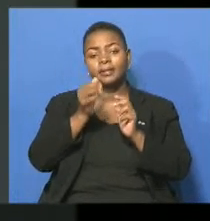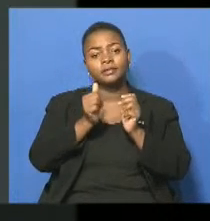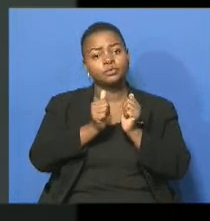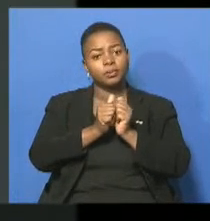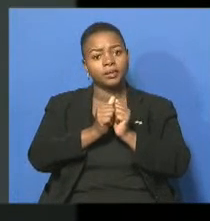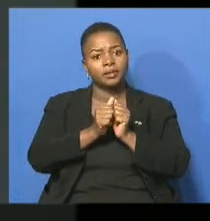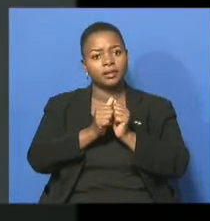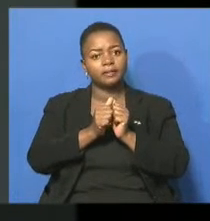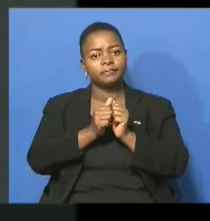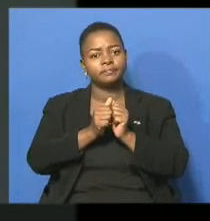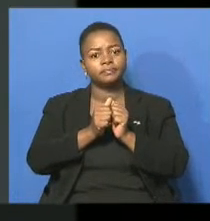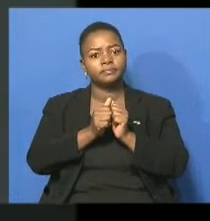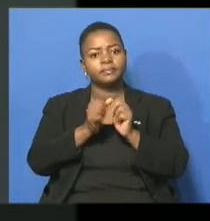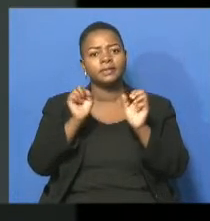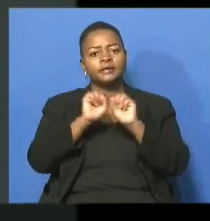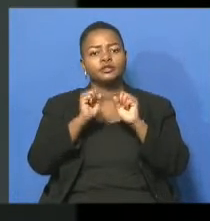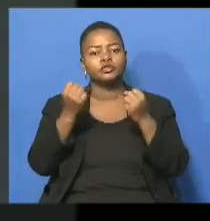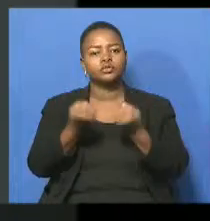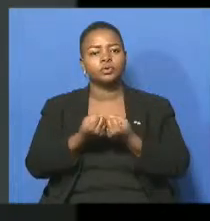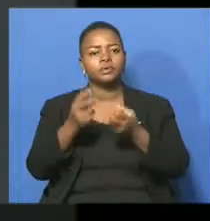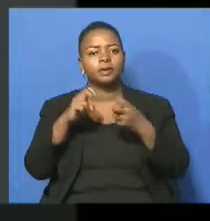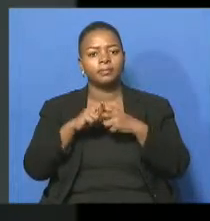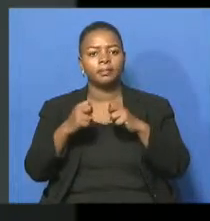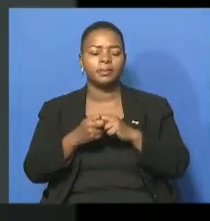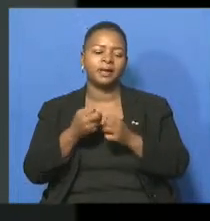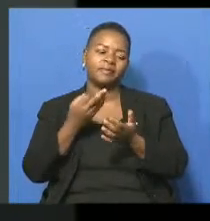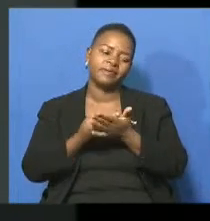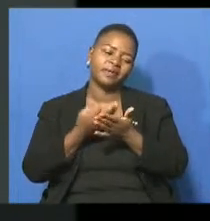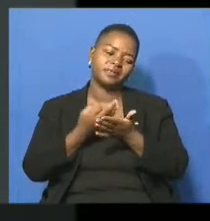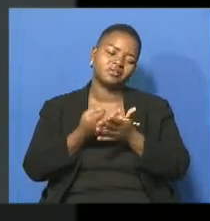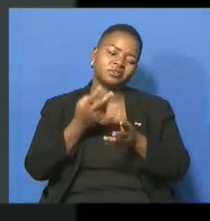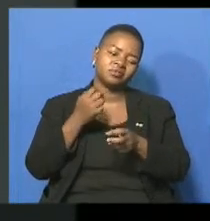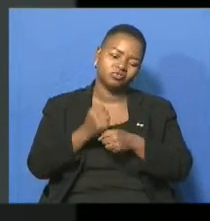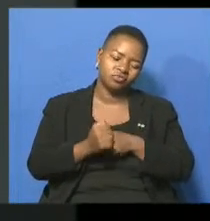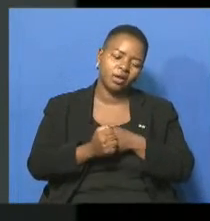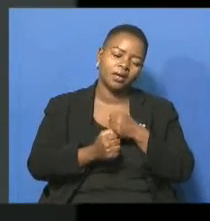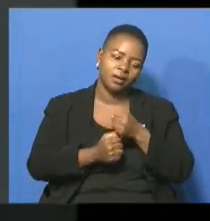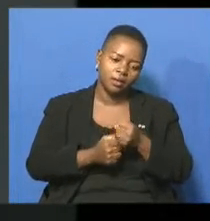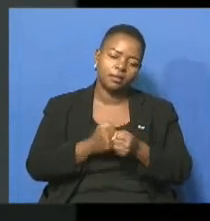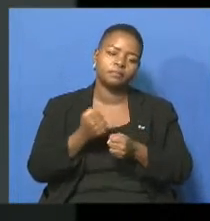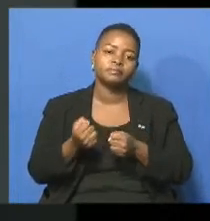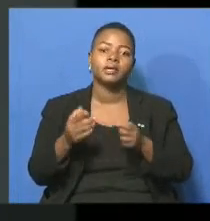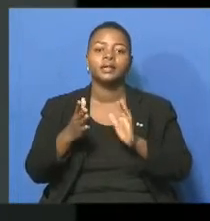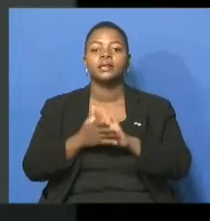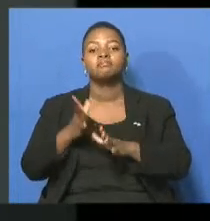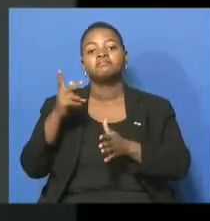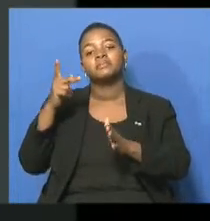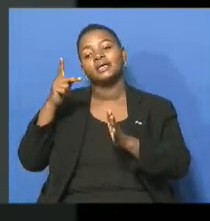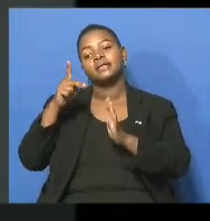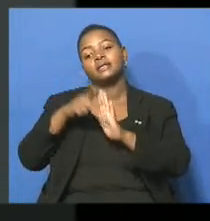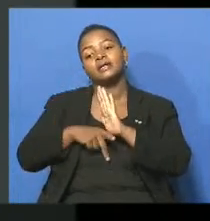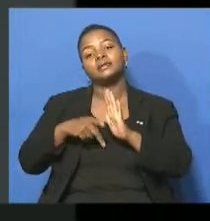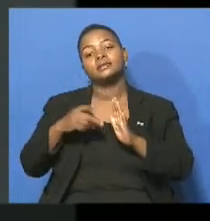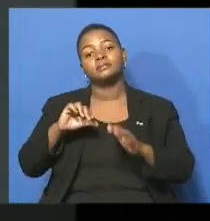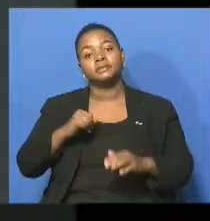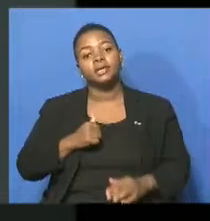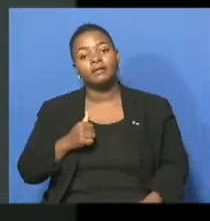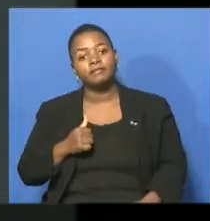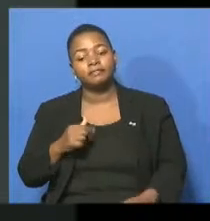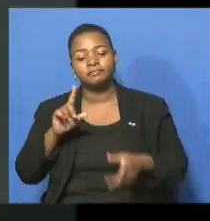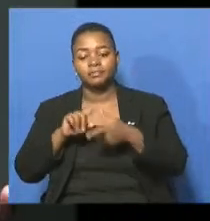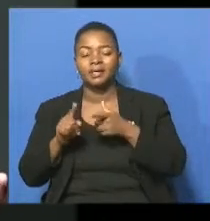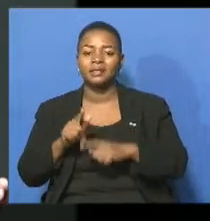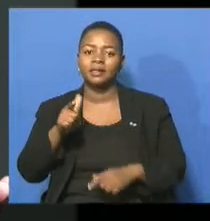with social issues like financial difficulties, and then they commit suicide, and then they